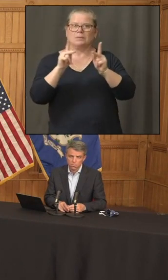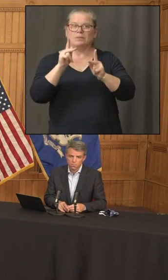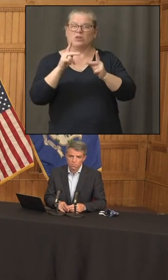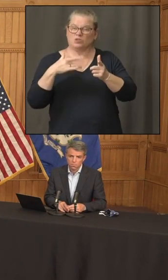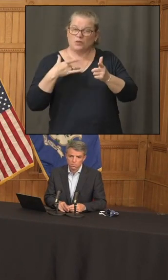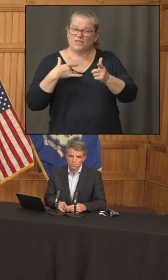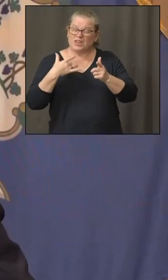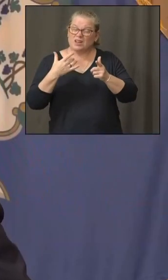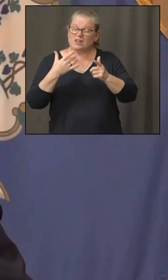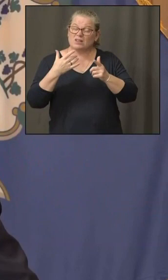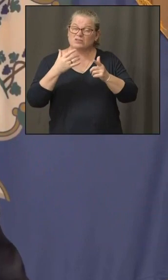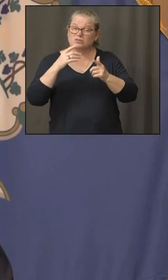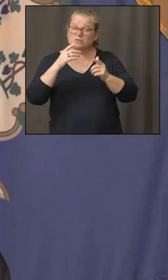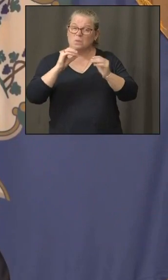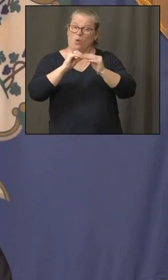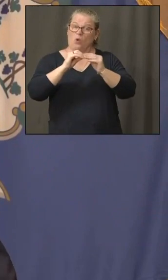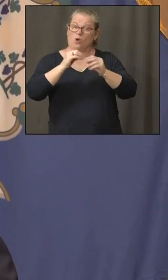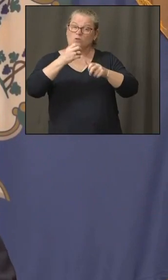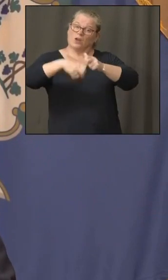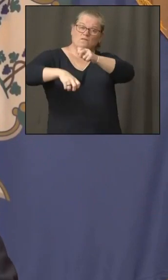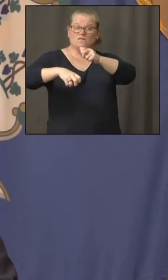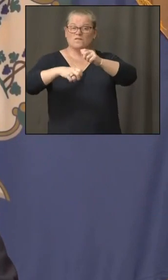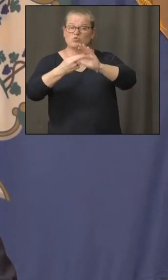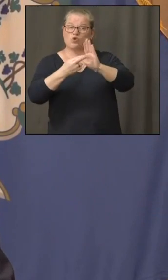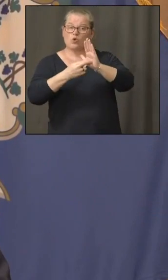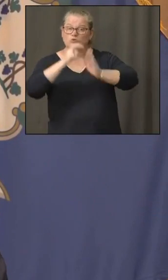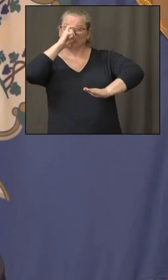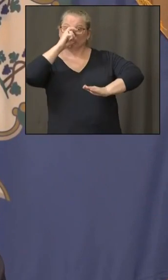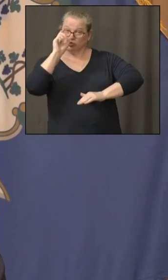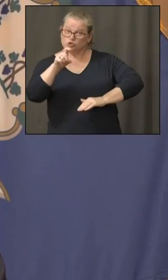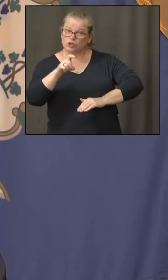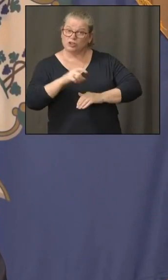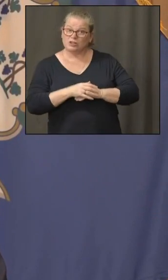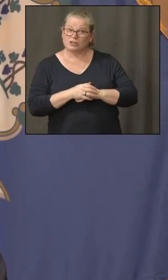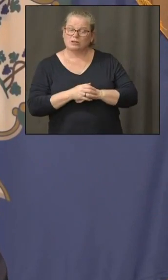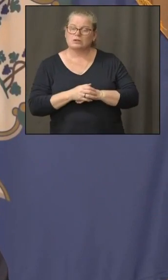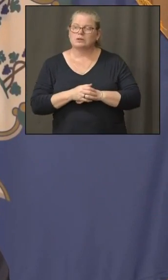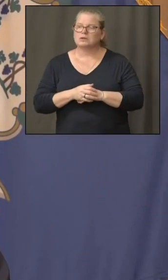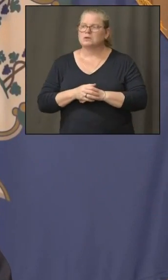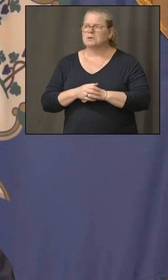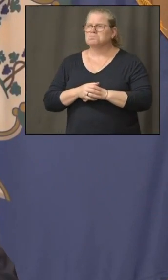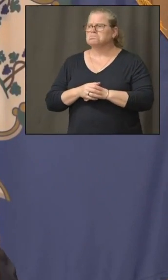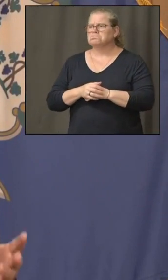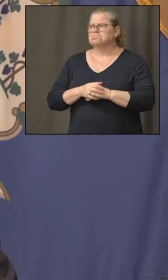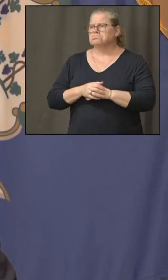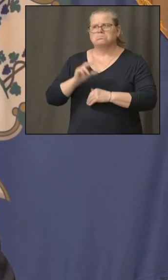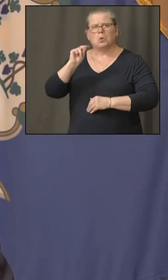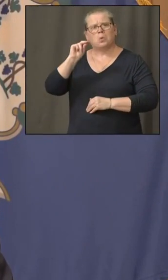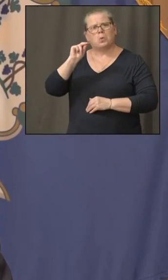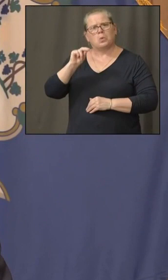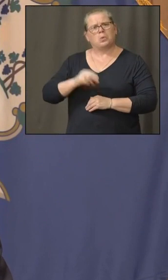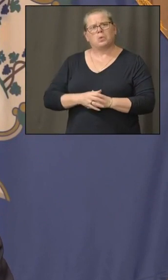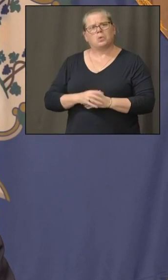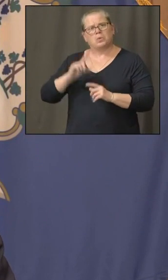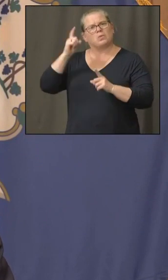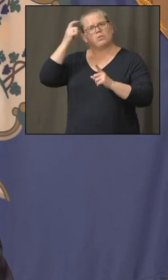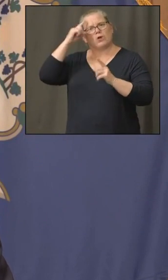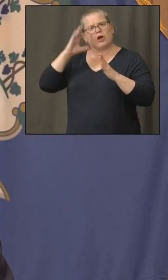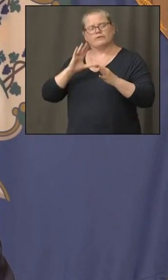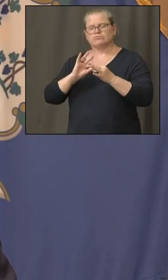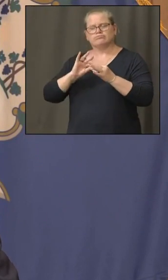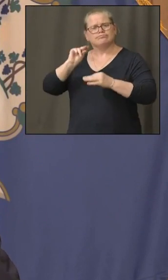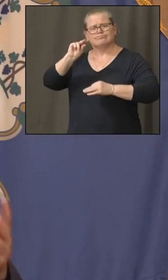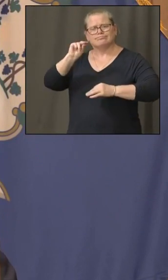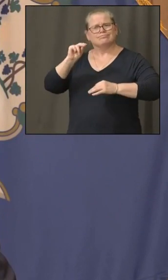I don't, Ken. We were asking people to do things way out of the ordinary when we're, shutting things down